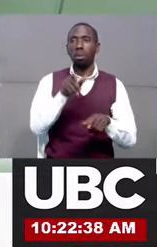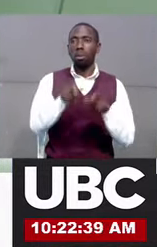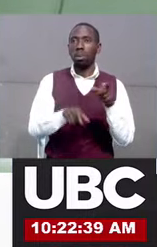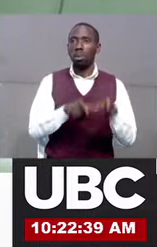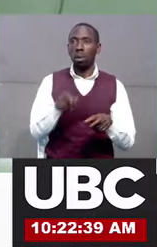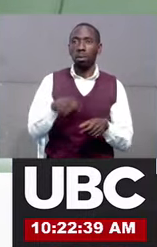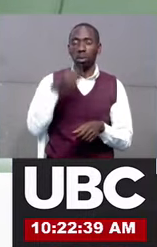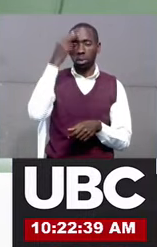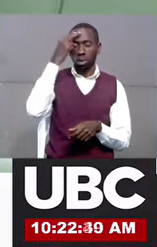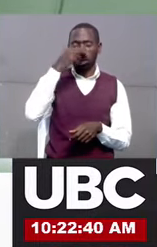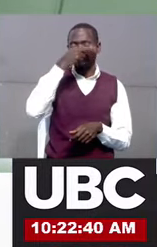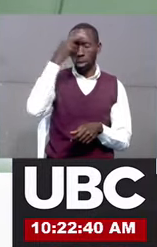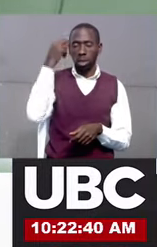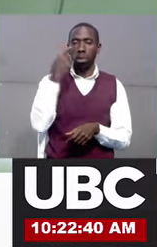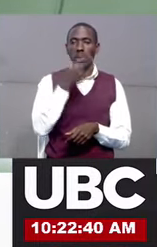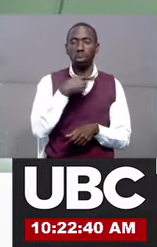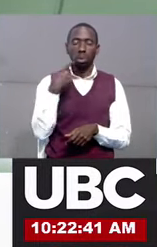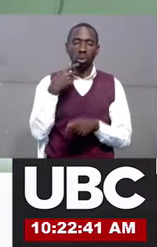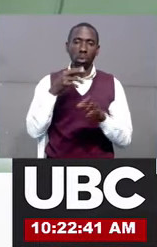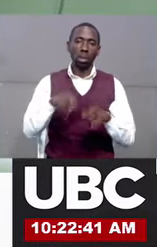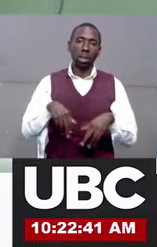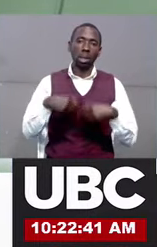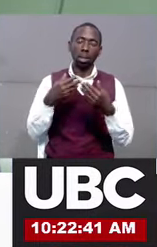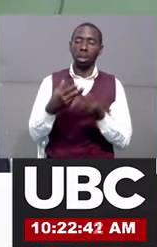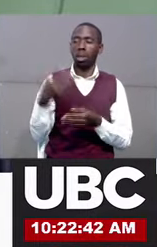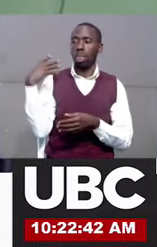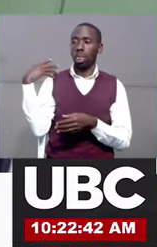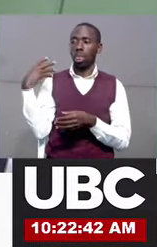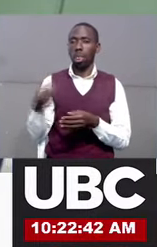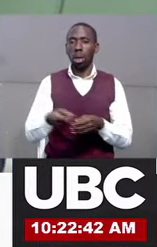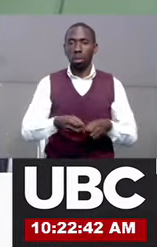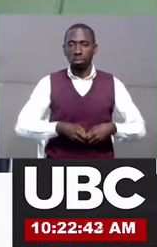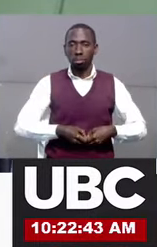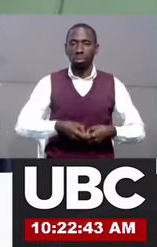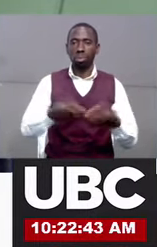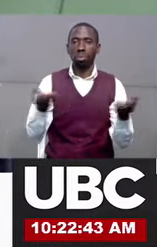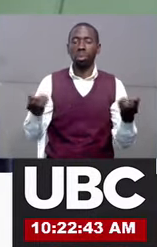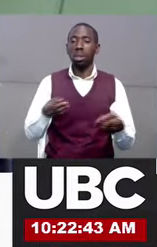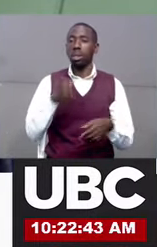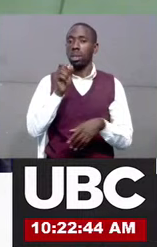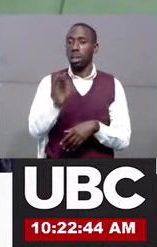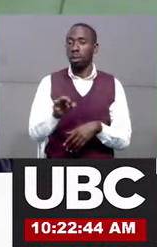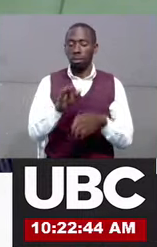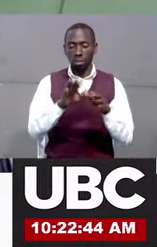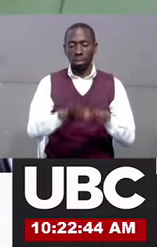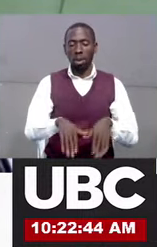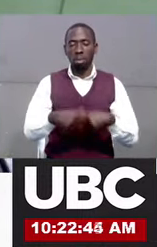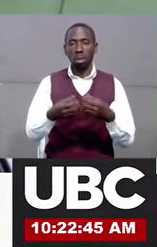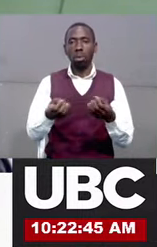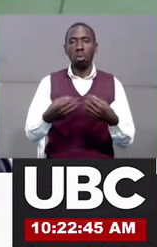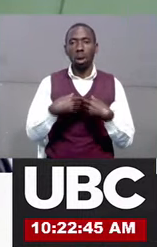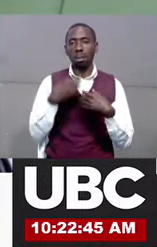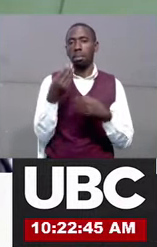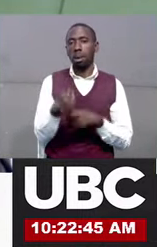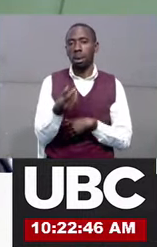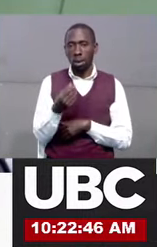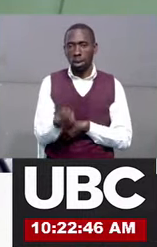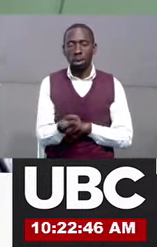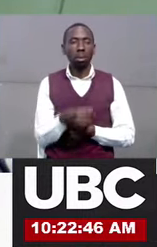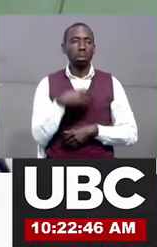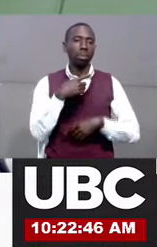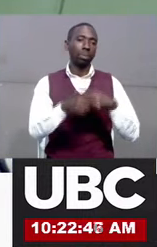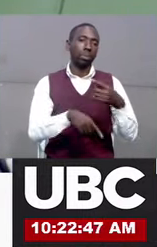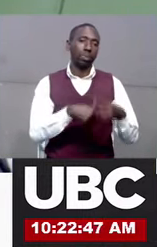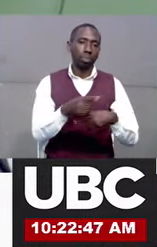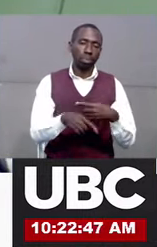the students whose results have just come out, once Parliament gives us money, we shall go ahead, make all the